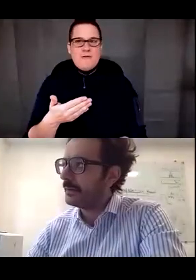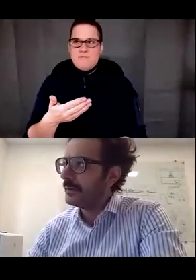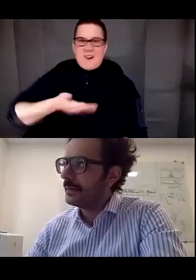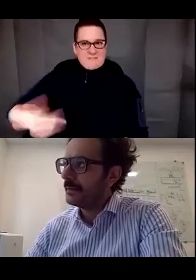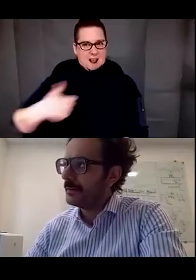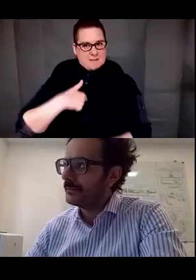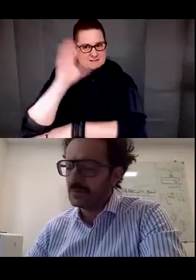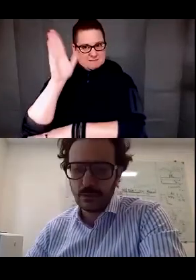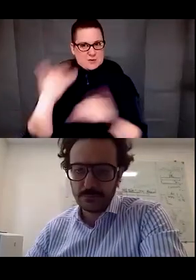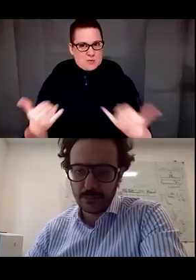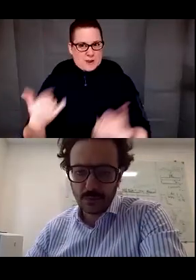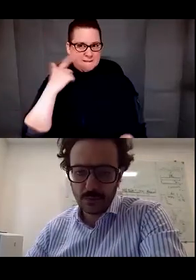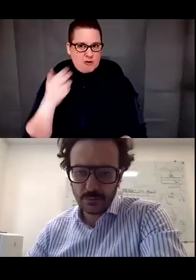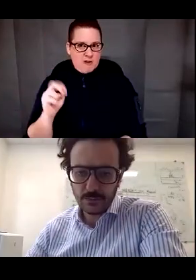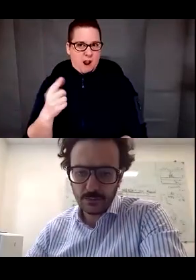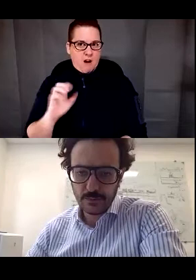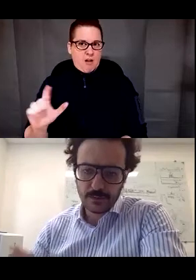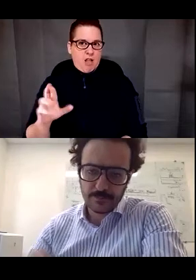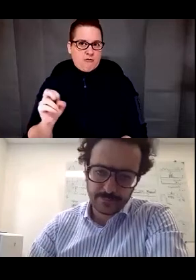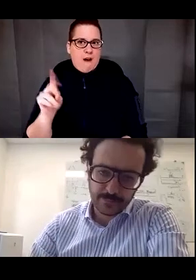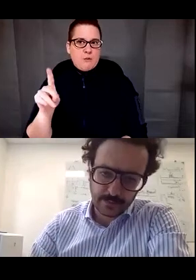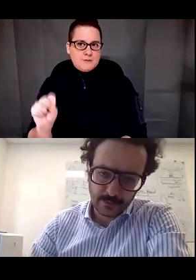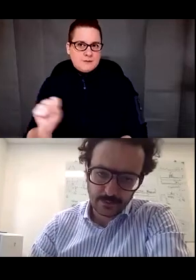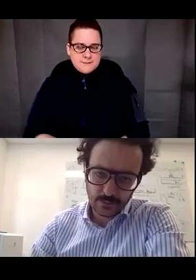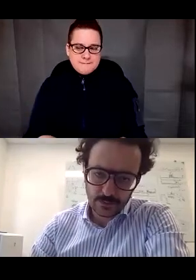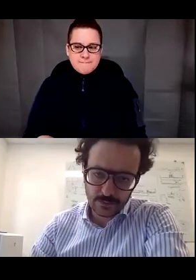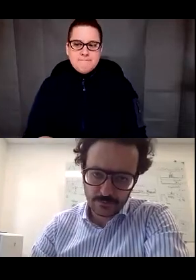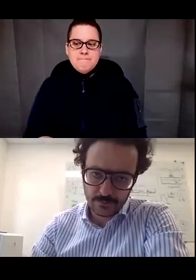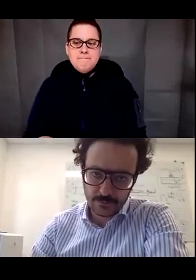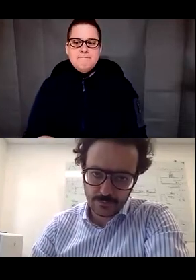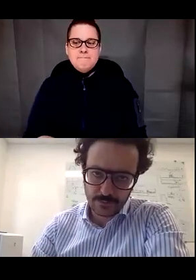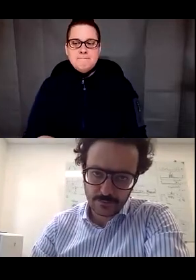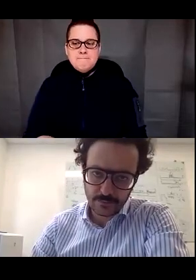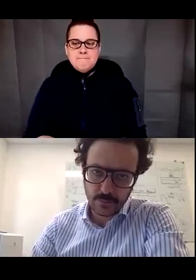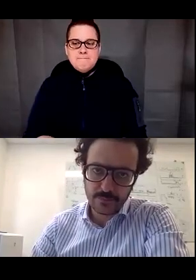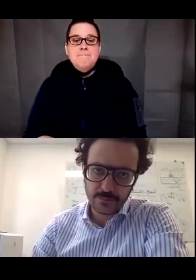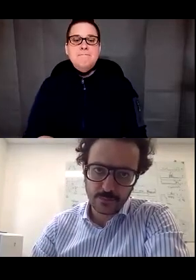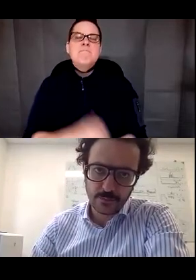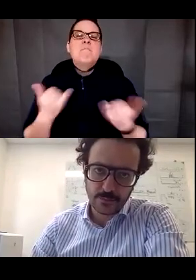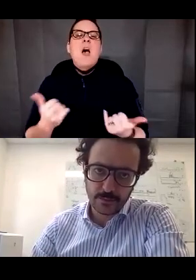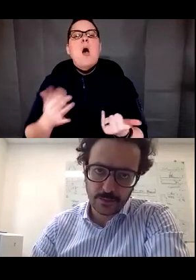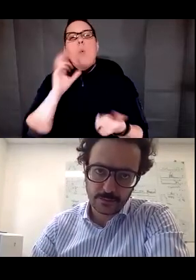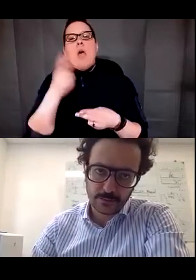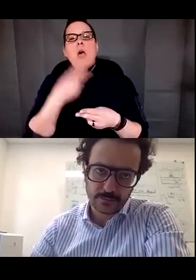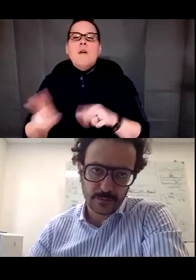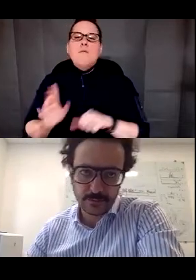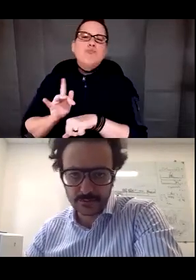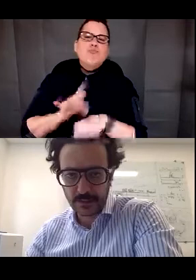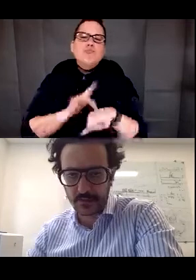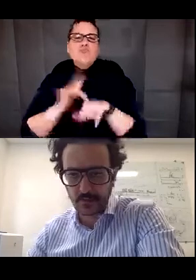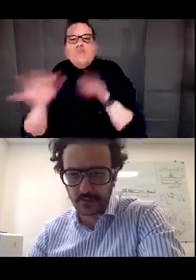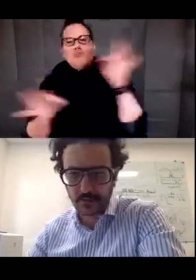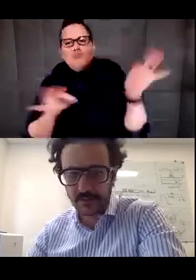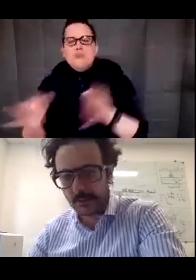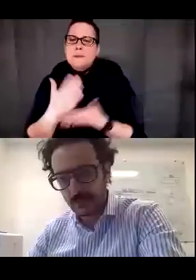Rounds. So I'm going to give you a bit of an overview about some